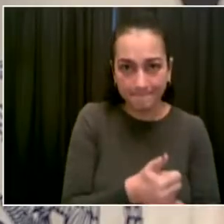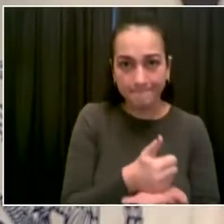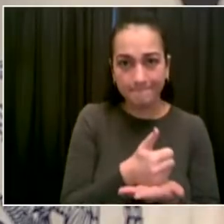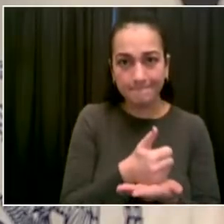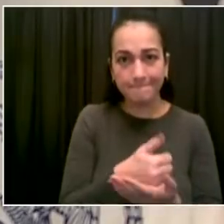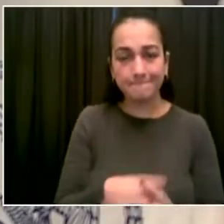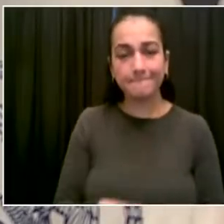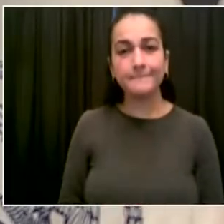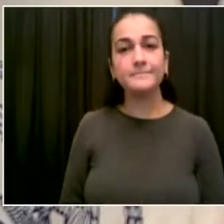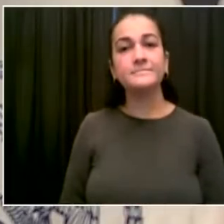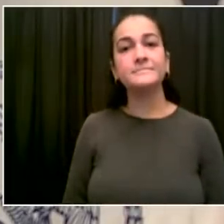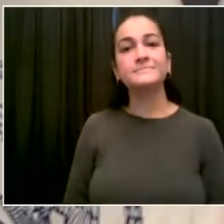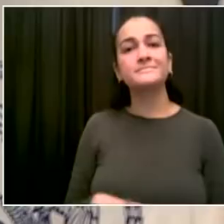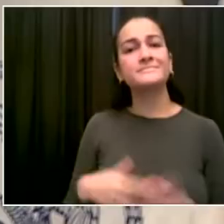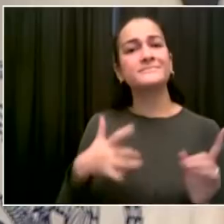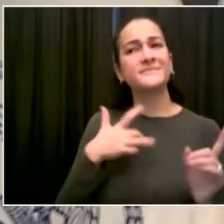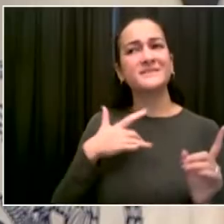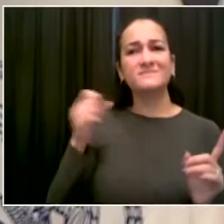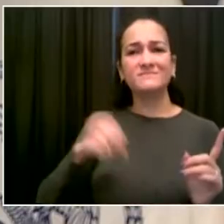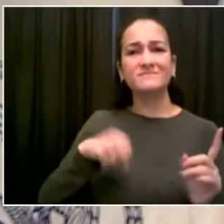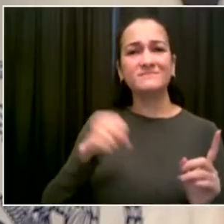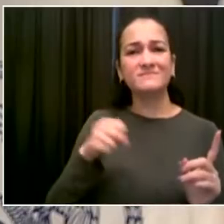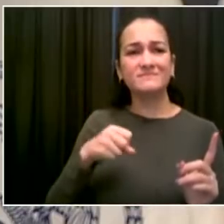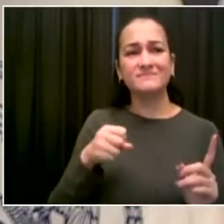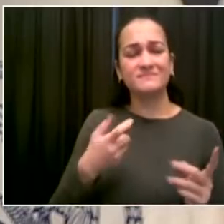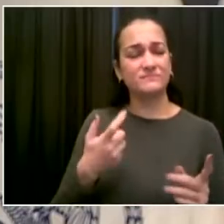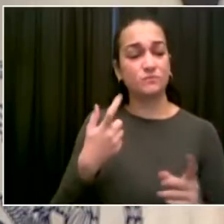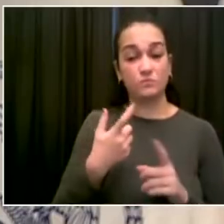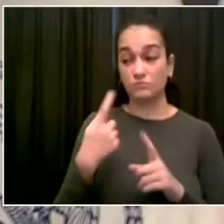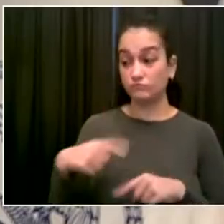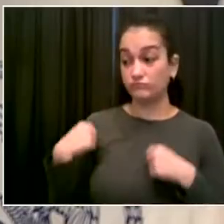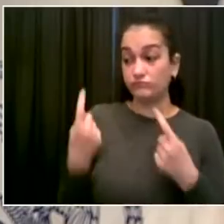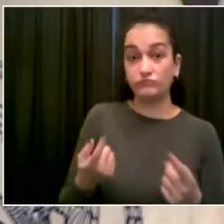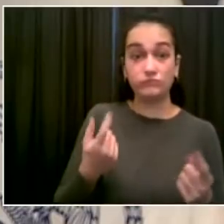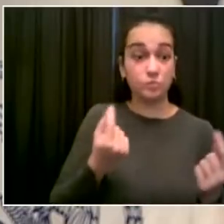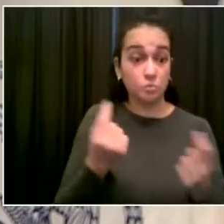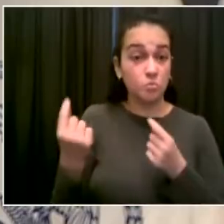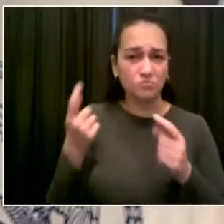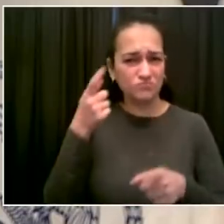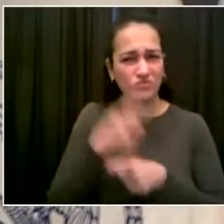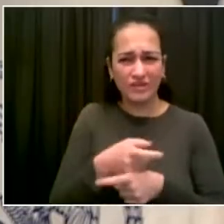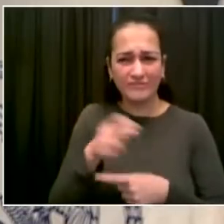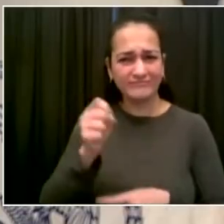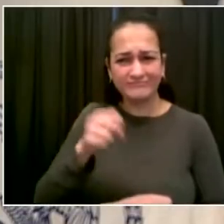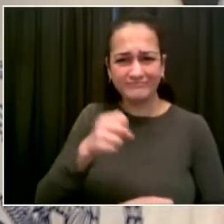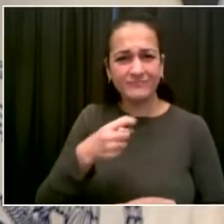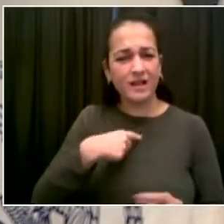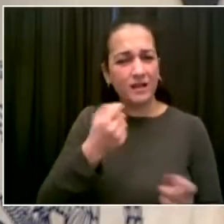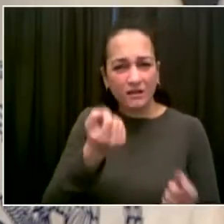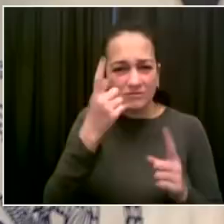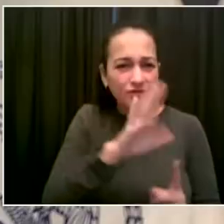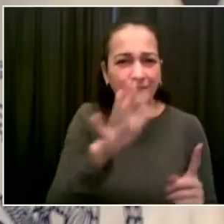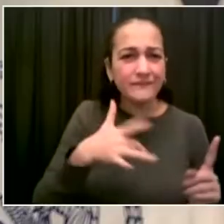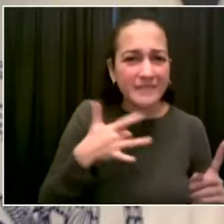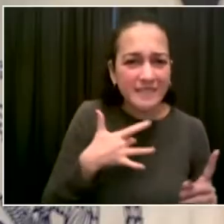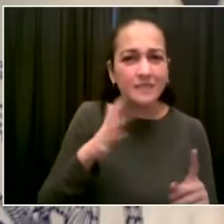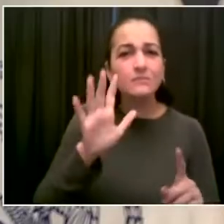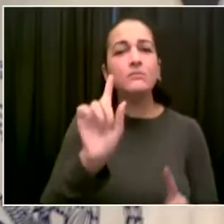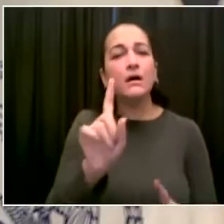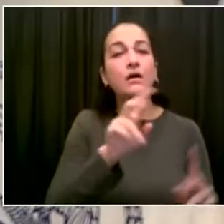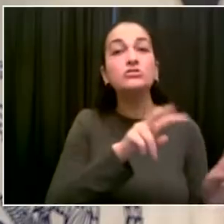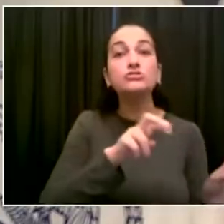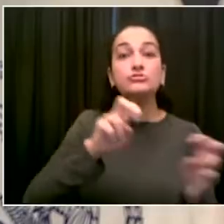this. We're going to be very, very respectful of these individuals and their families, but it's also temporary while we solve an immediate reality.